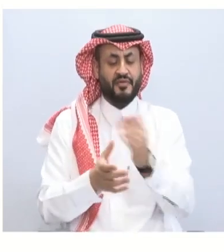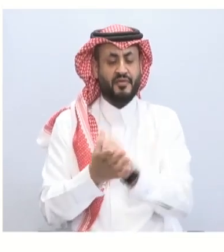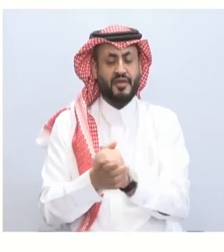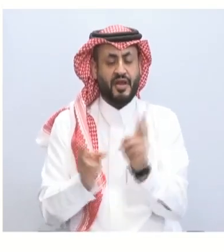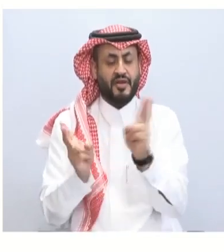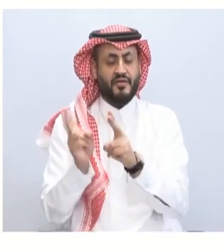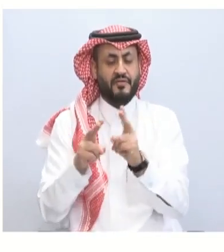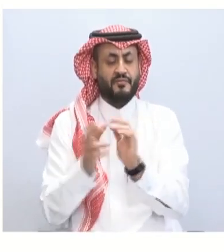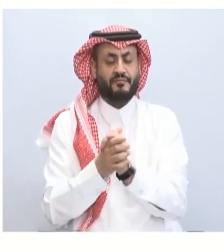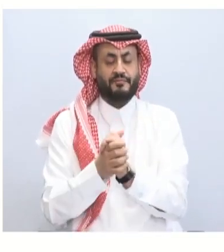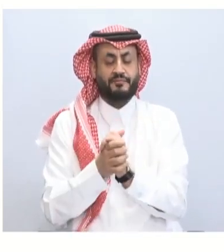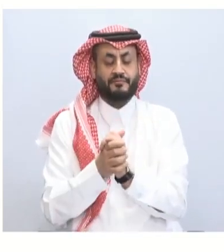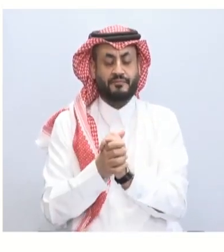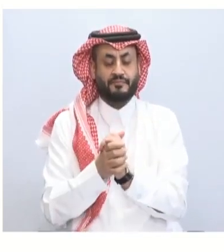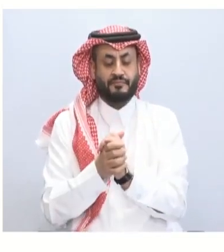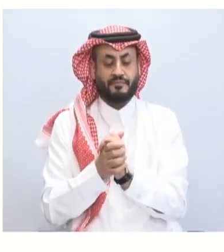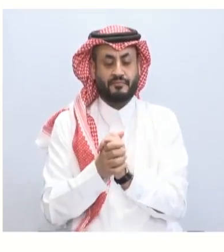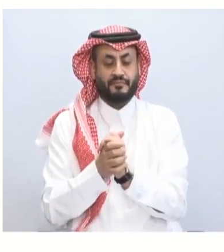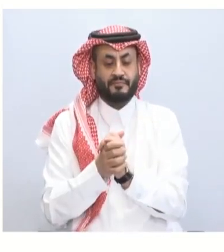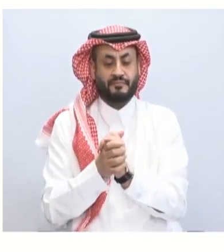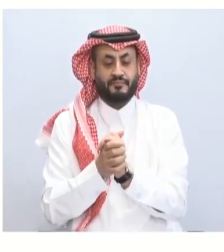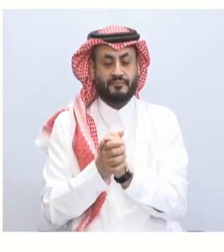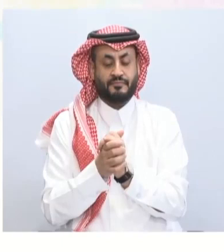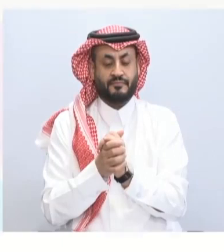or general discussion.